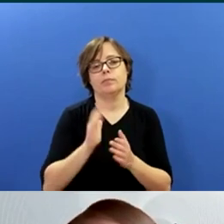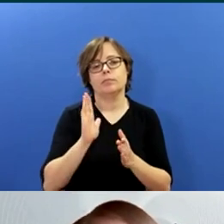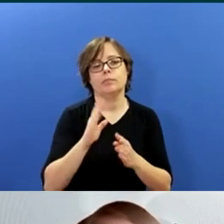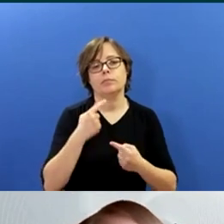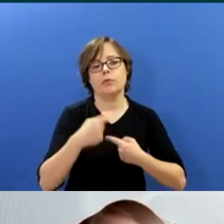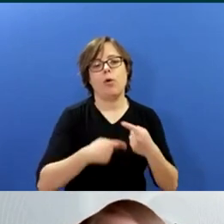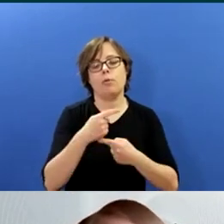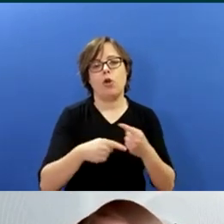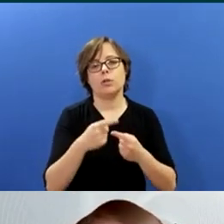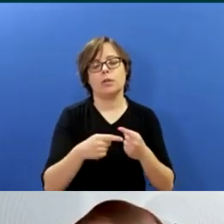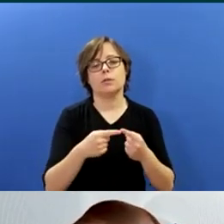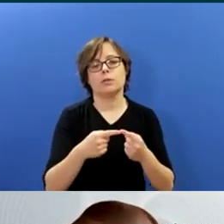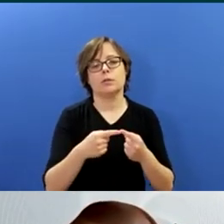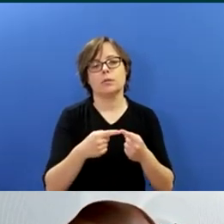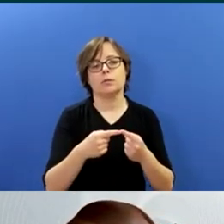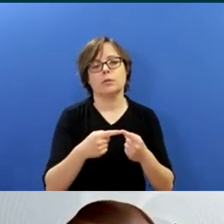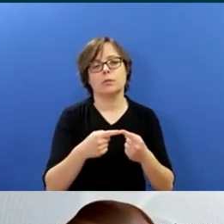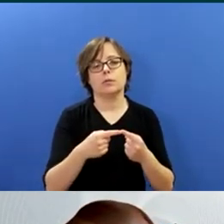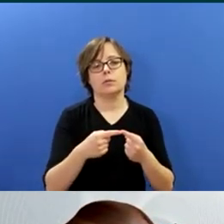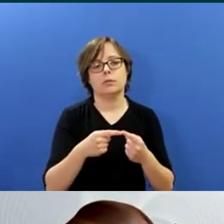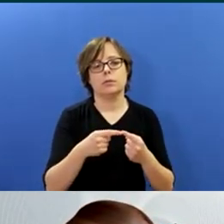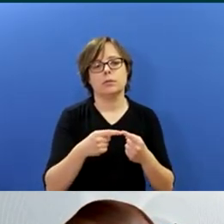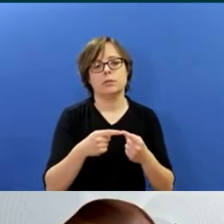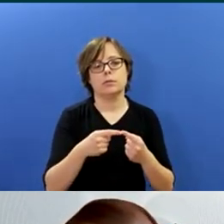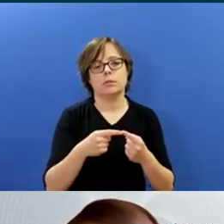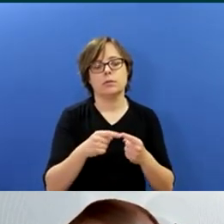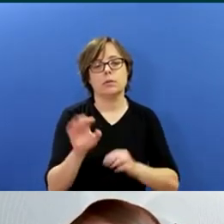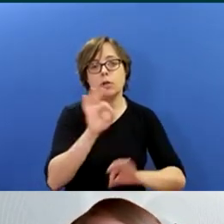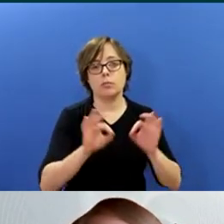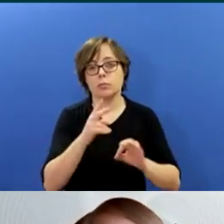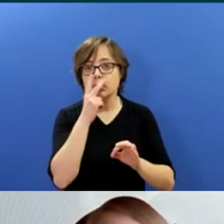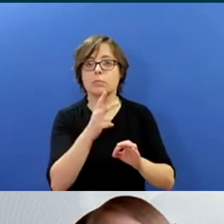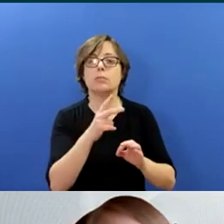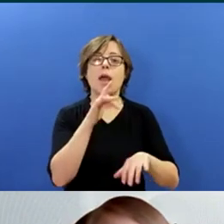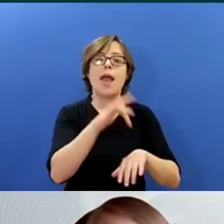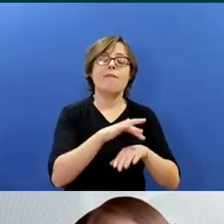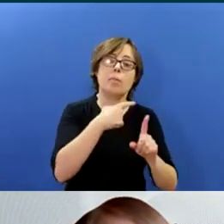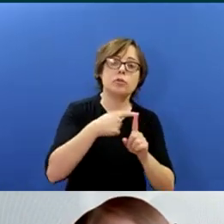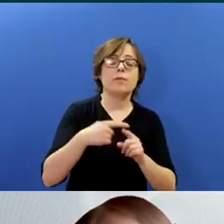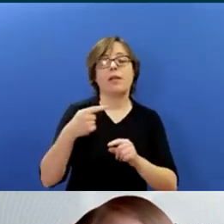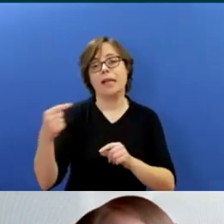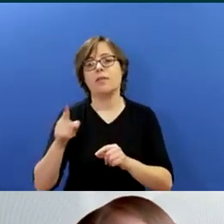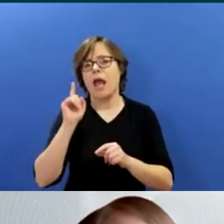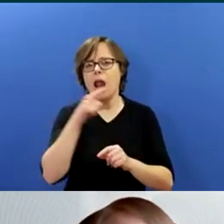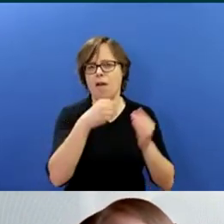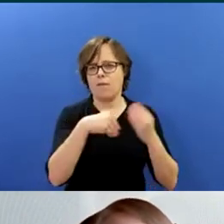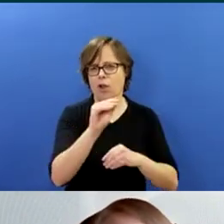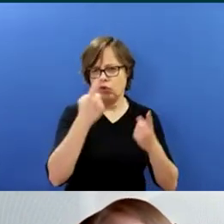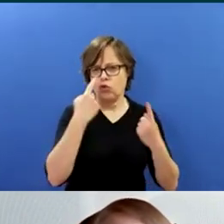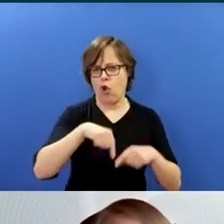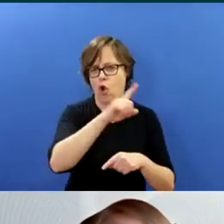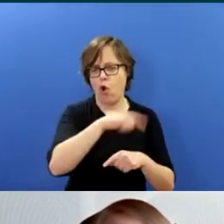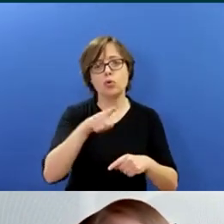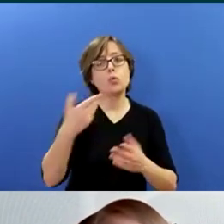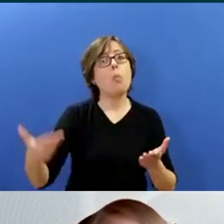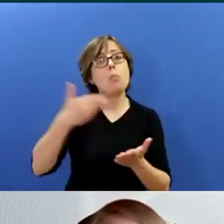negative. However, most of the people we heard from were very pleased with the city's commitment and offer. At